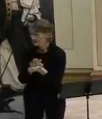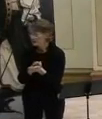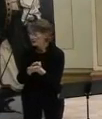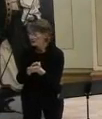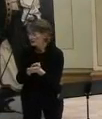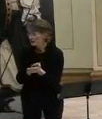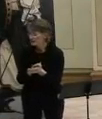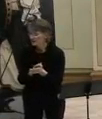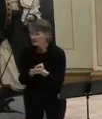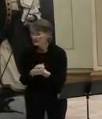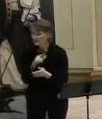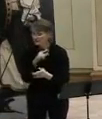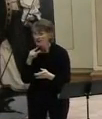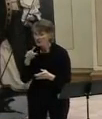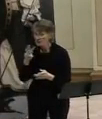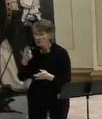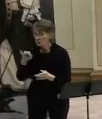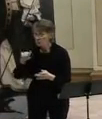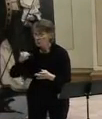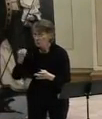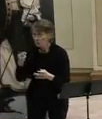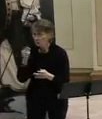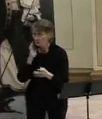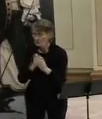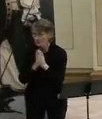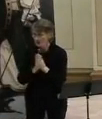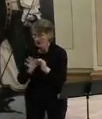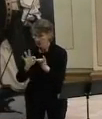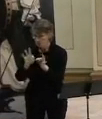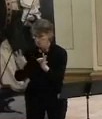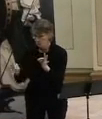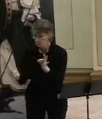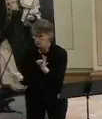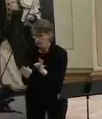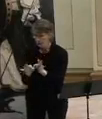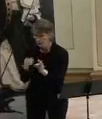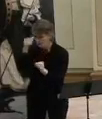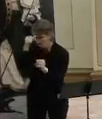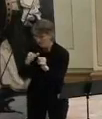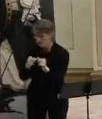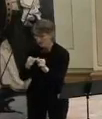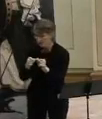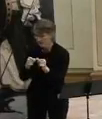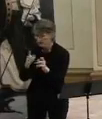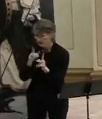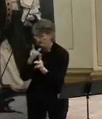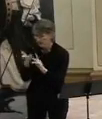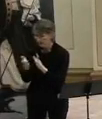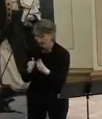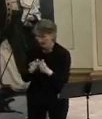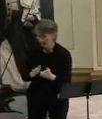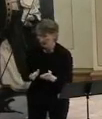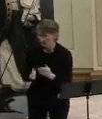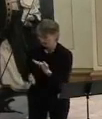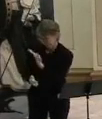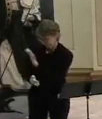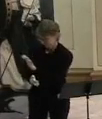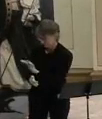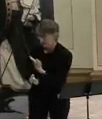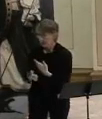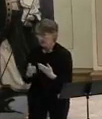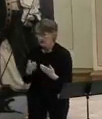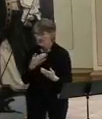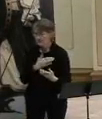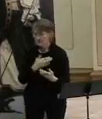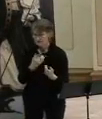Father Worth will be leading the rosary for our beloved deceased this afternoon at 3:30 p.m. in the church. Please make at least